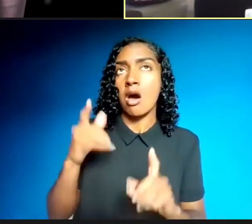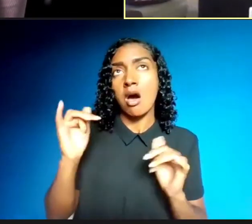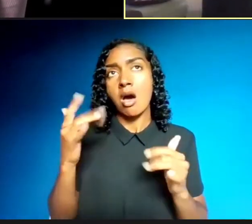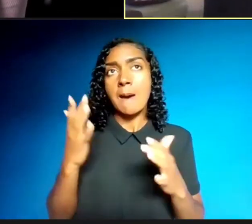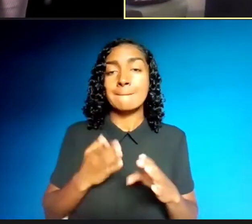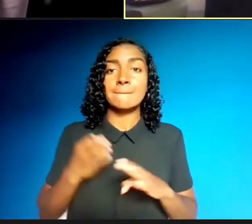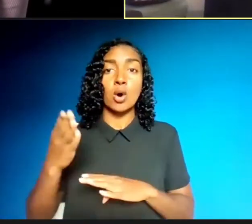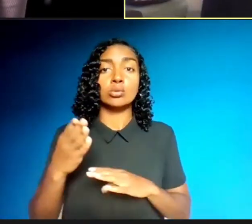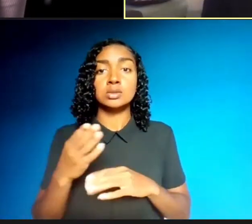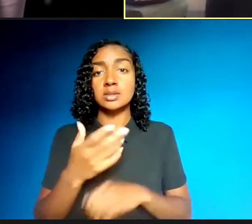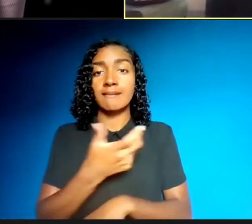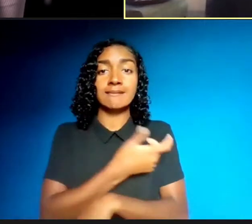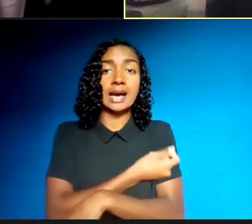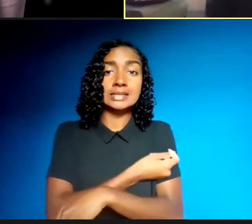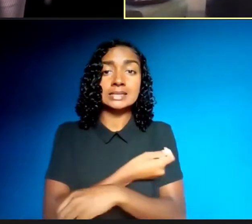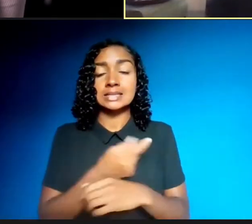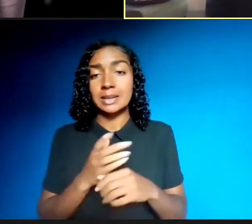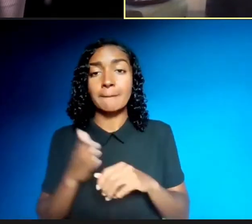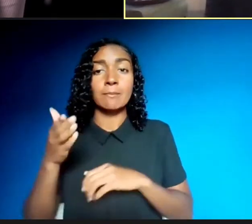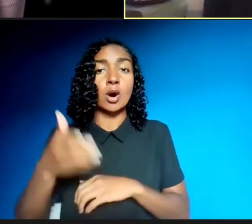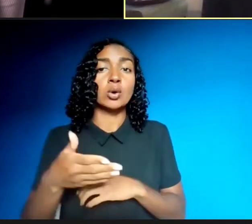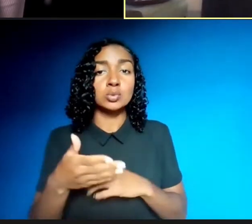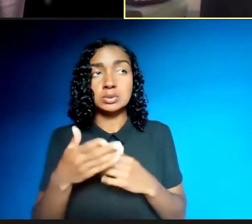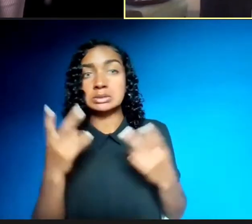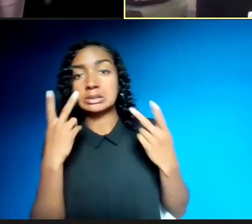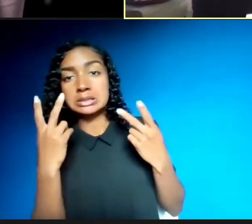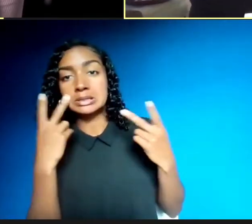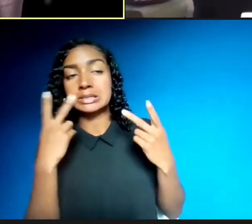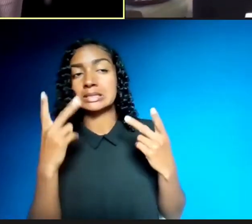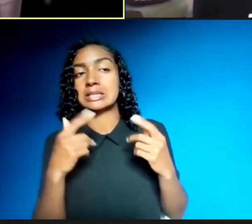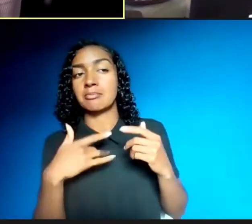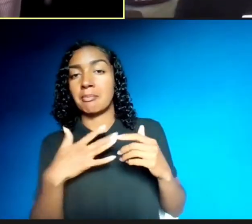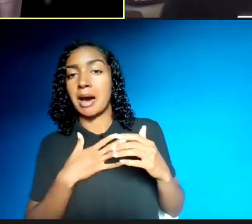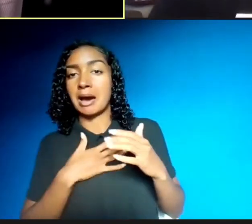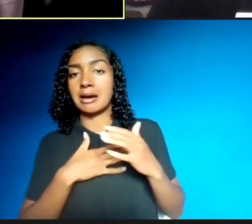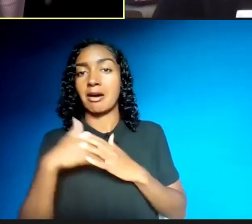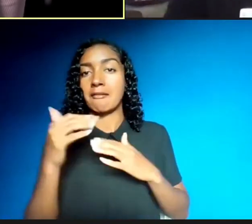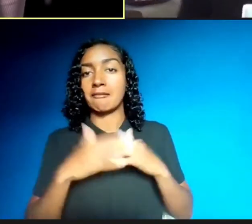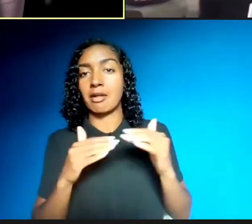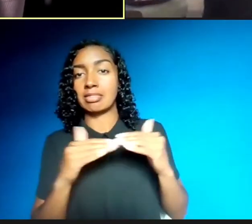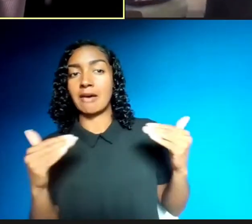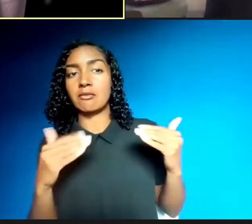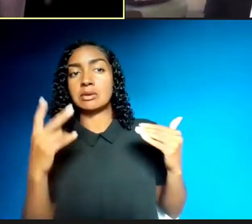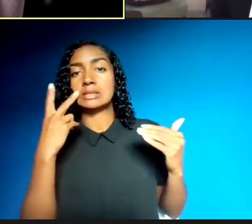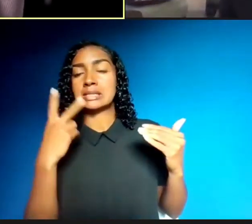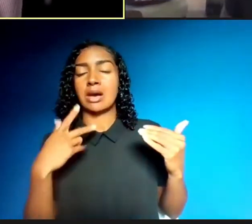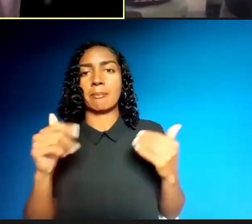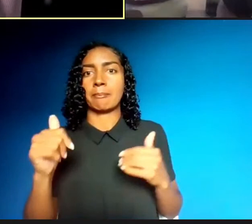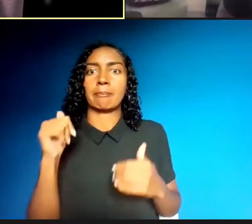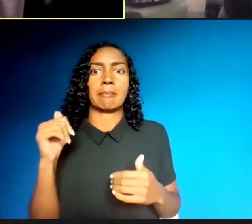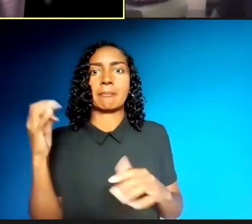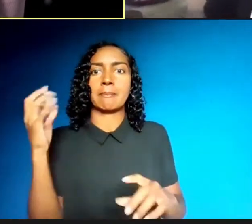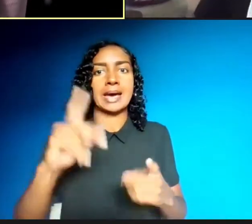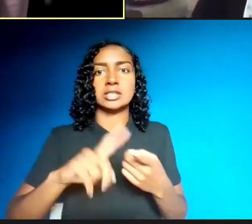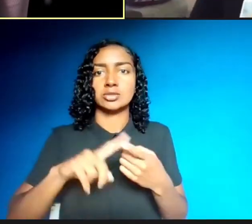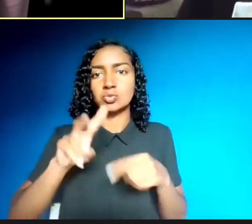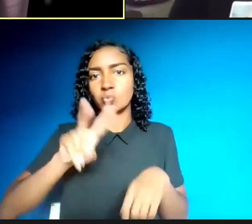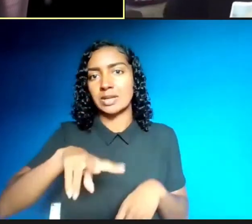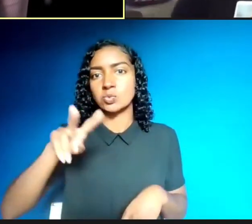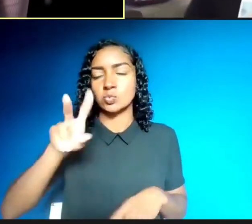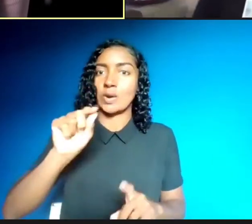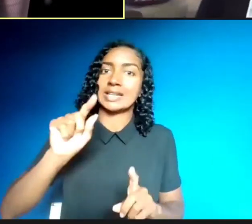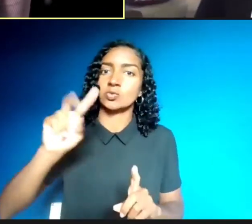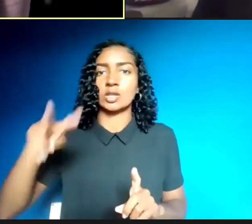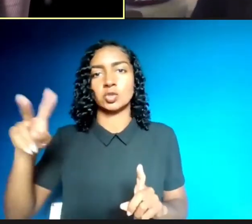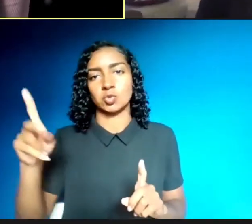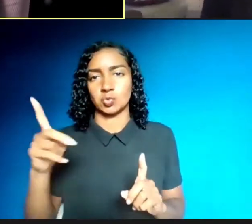comedy looks like. But I don't think I'll be back on those stages till 2022 at the earliest. Yeah. And again, before we move on to audience questions, I